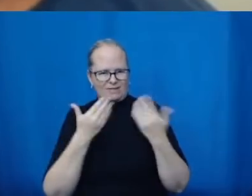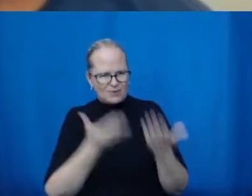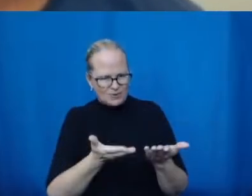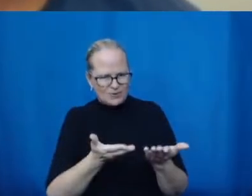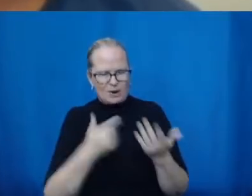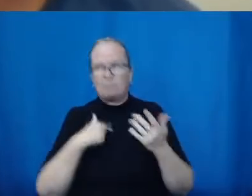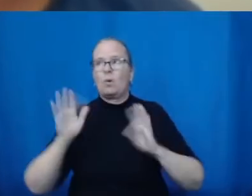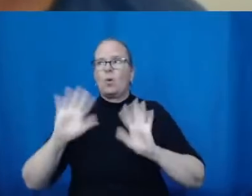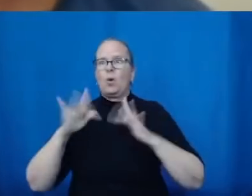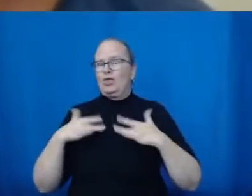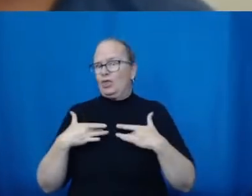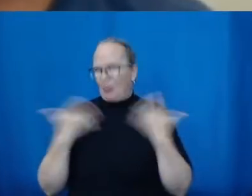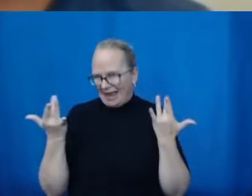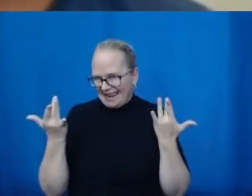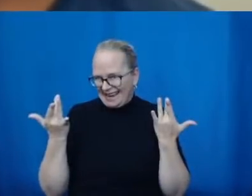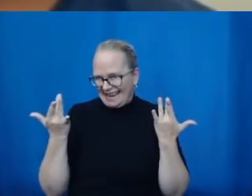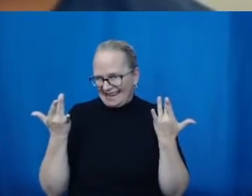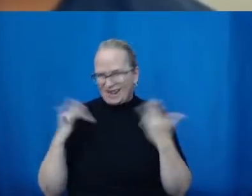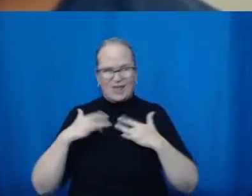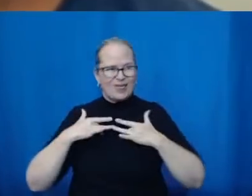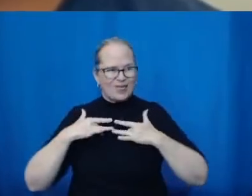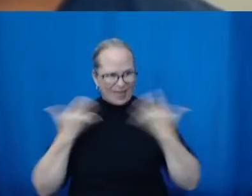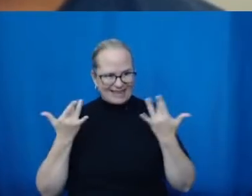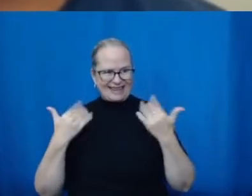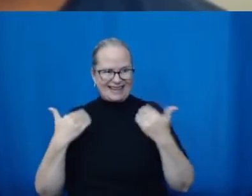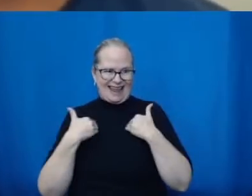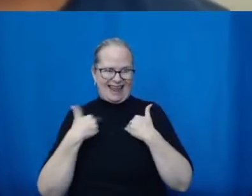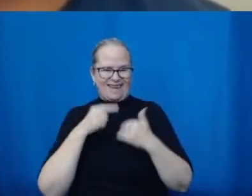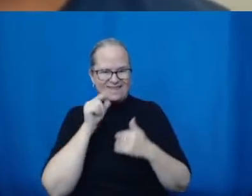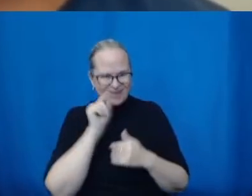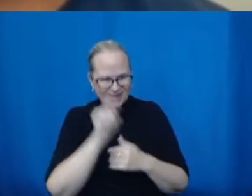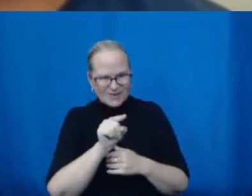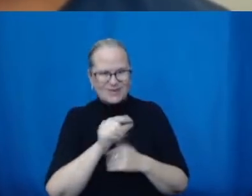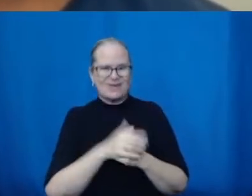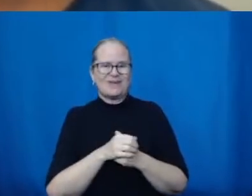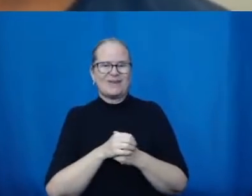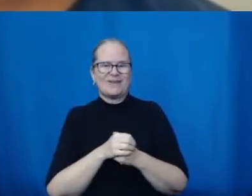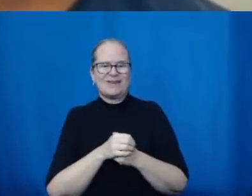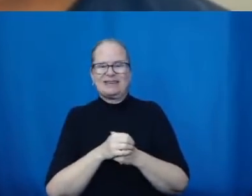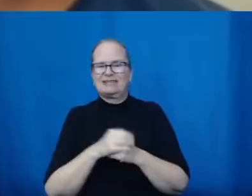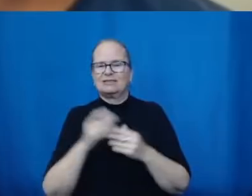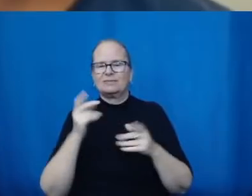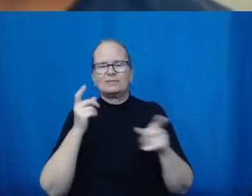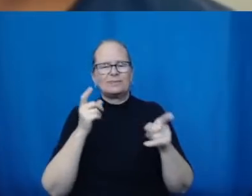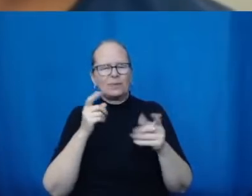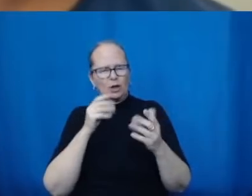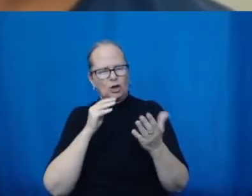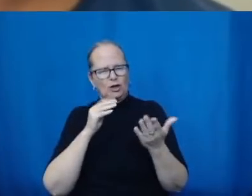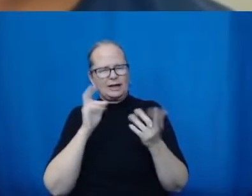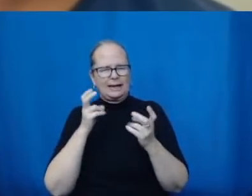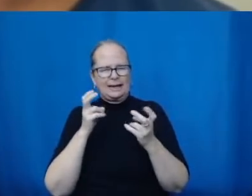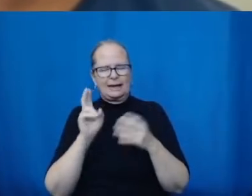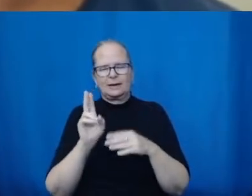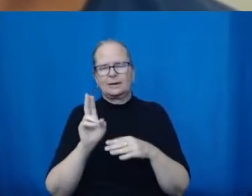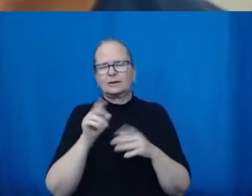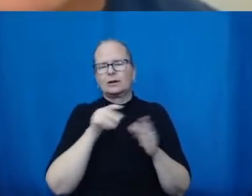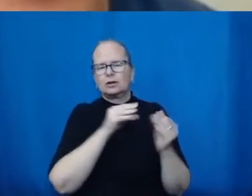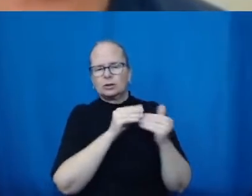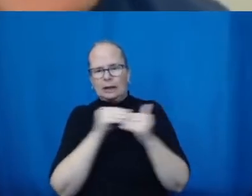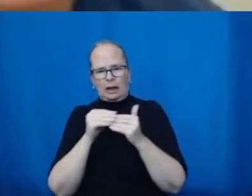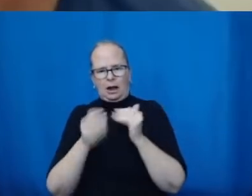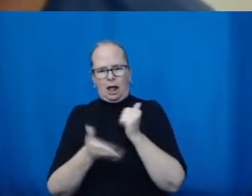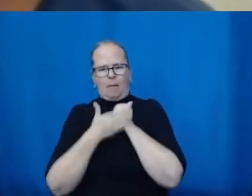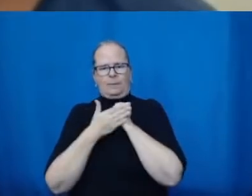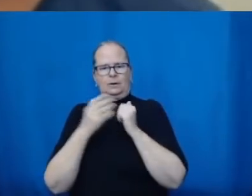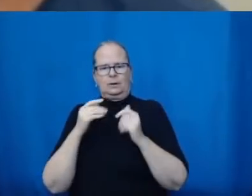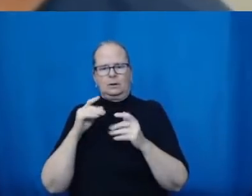to Cheating Death. Thank you for giving us your time today, Tim. Welcome. Thanks for having